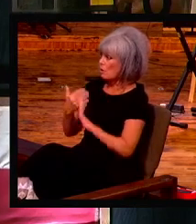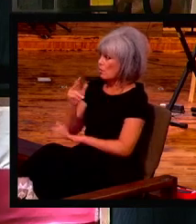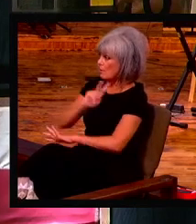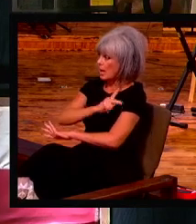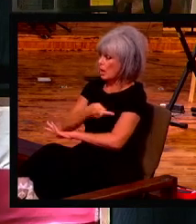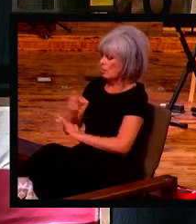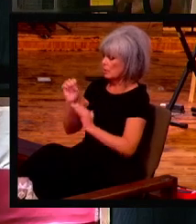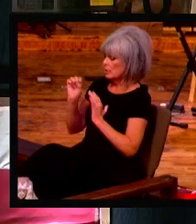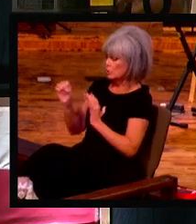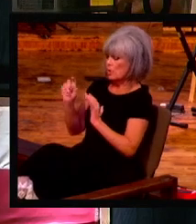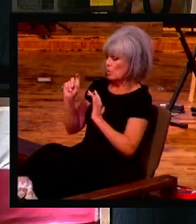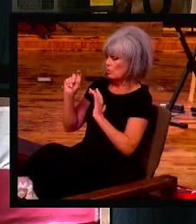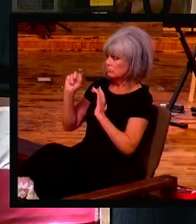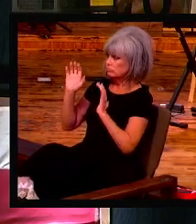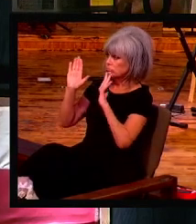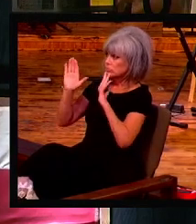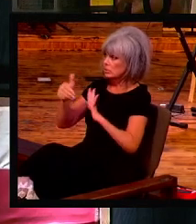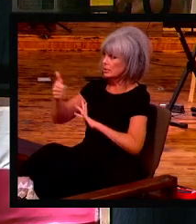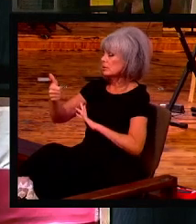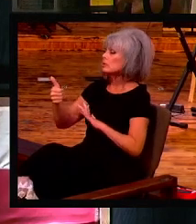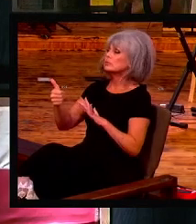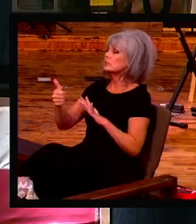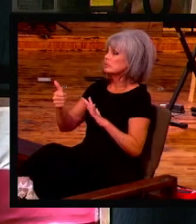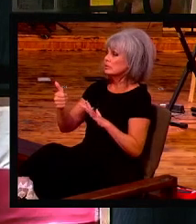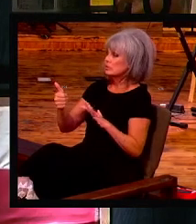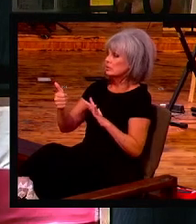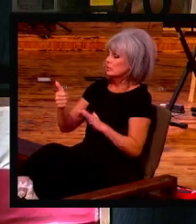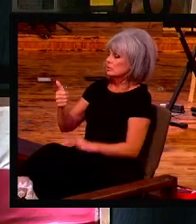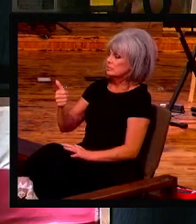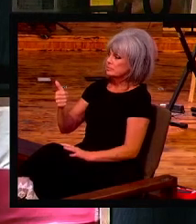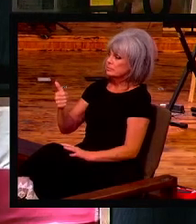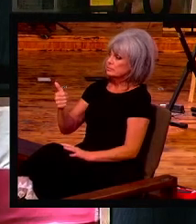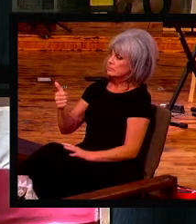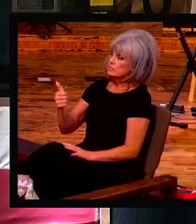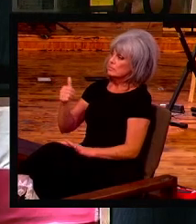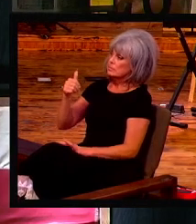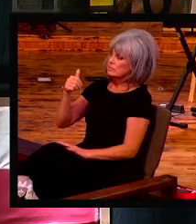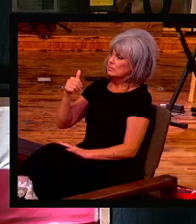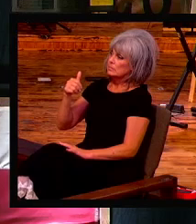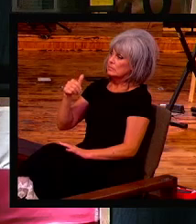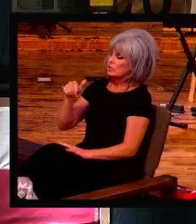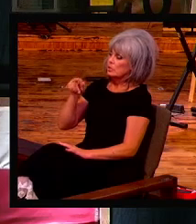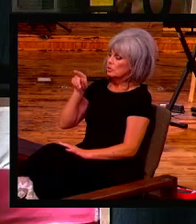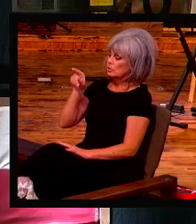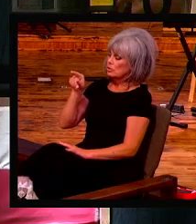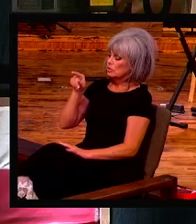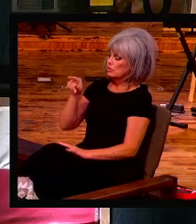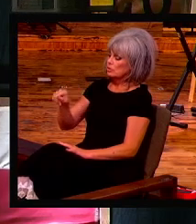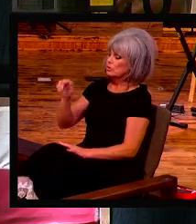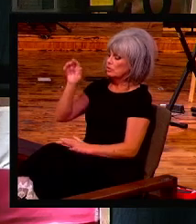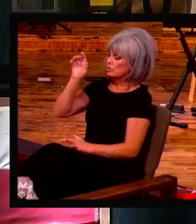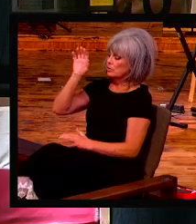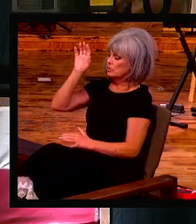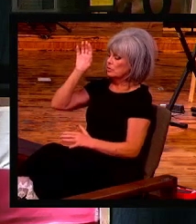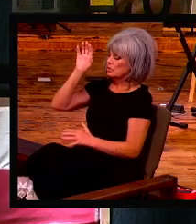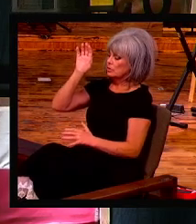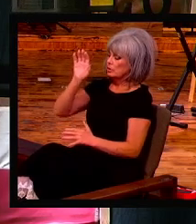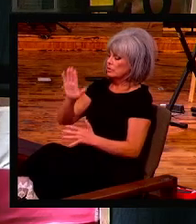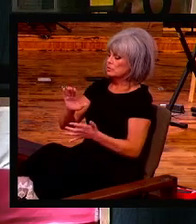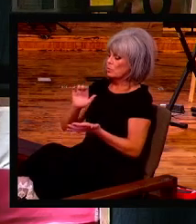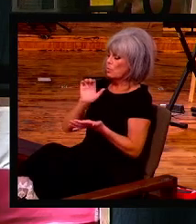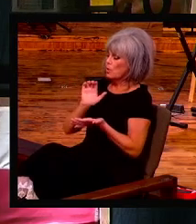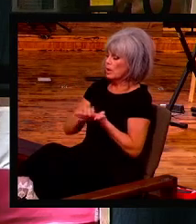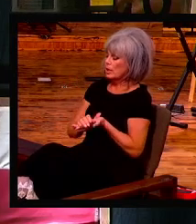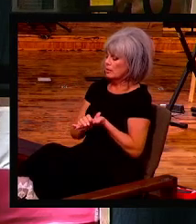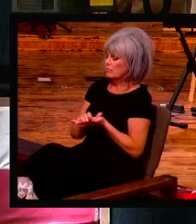am, nor has he kept back anything from me except you, because you are his wife. How then can I do this great wickedness and